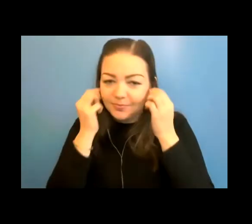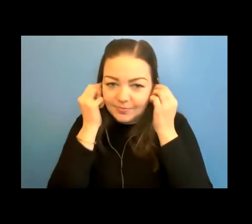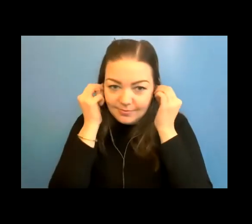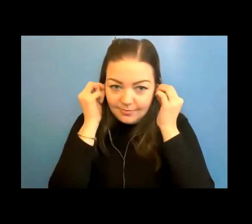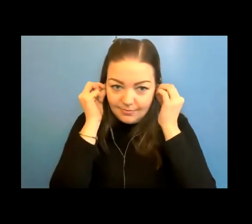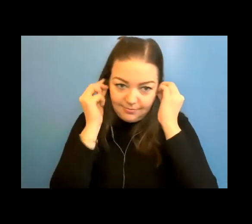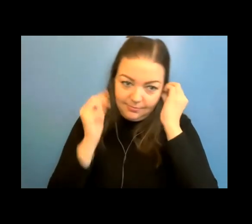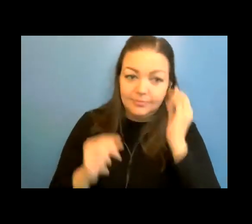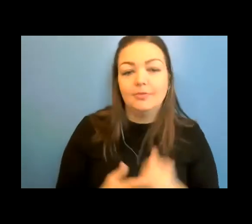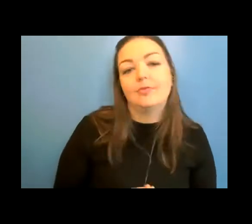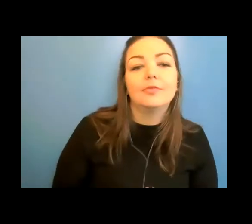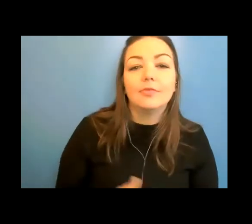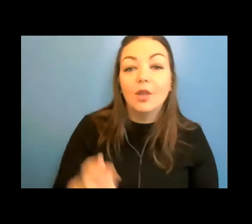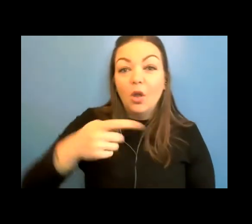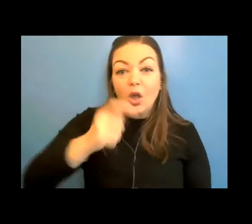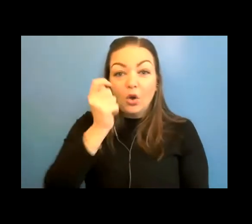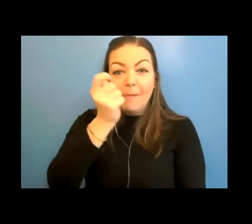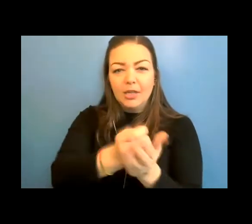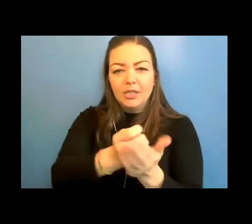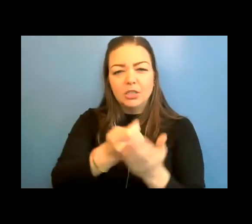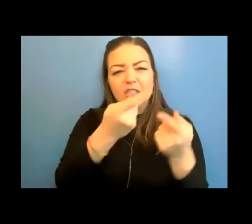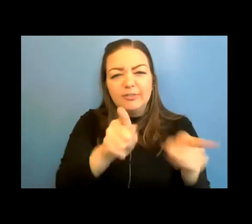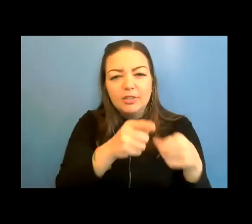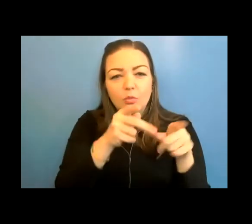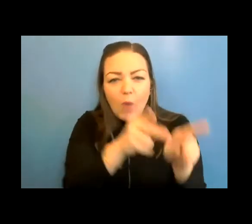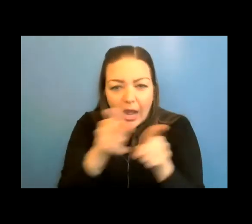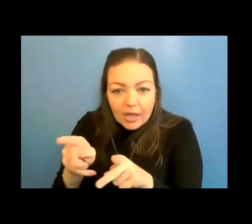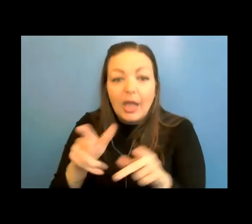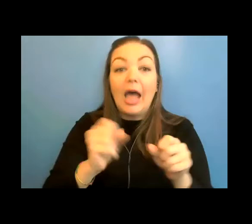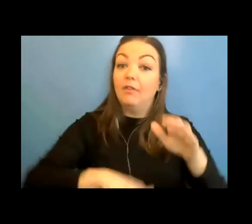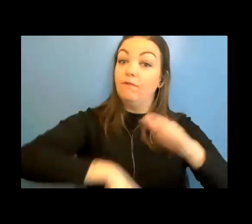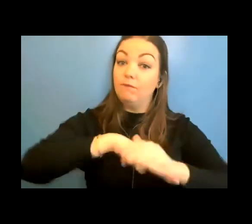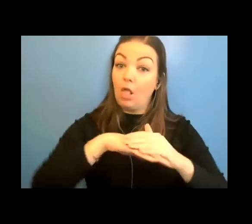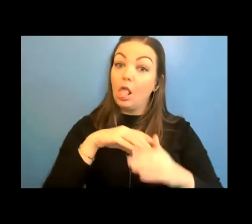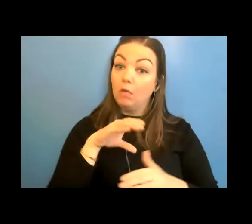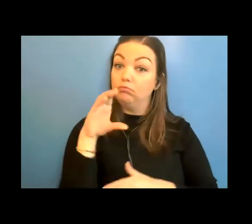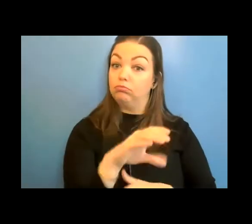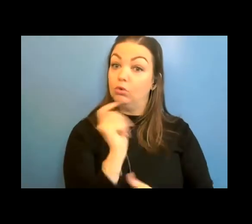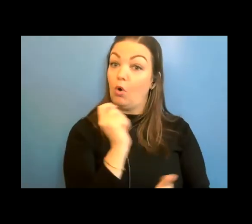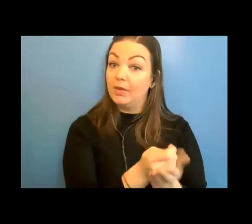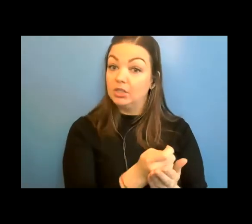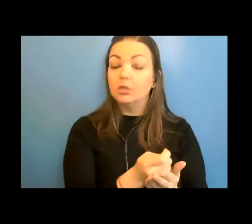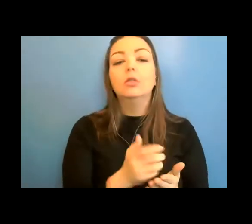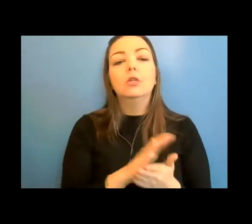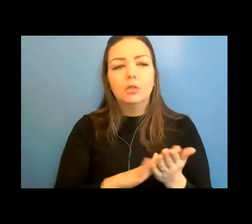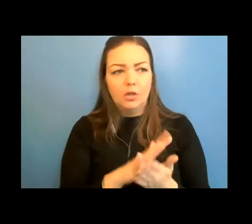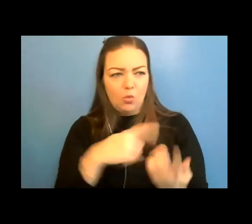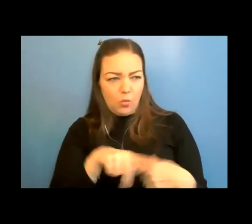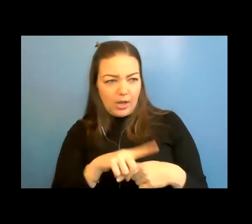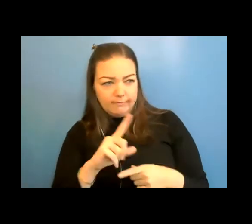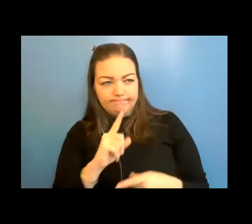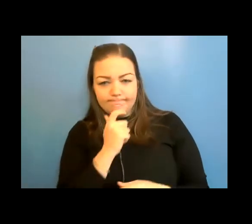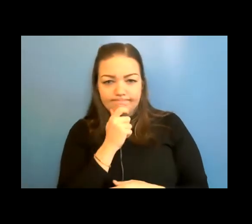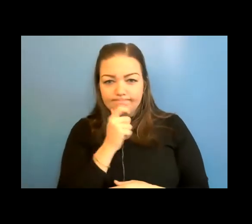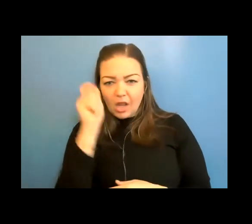And we commission in a range of different ways. So we have full commissions where we take an idea and